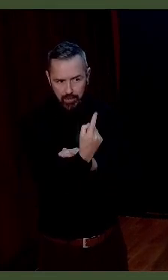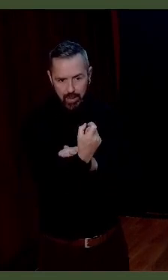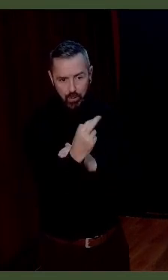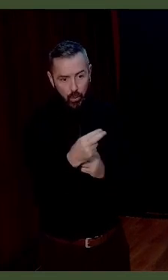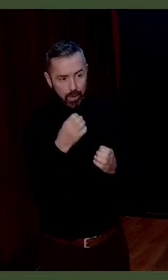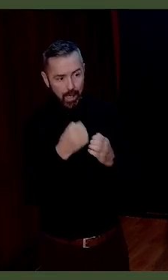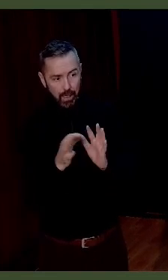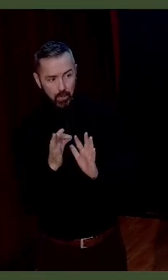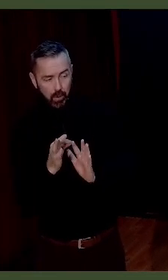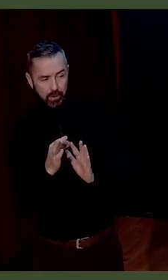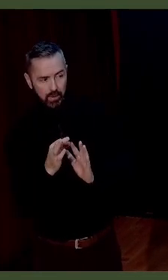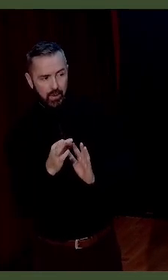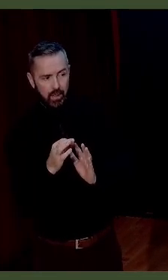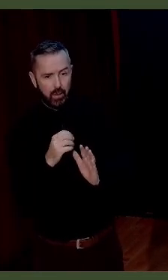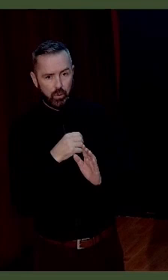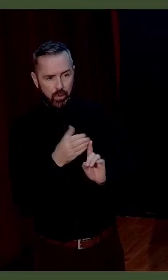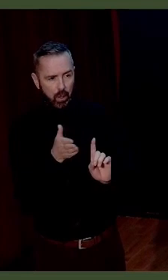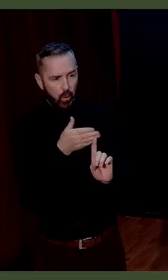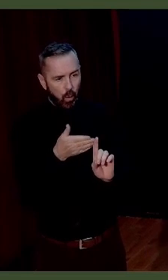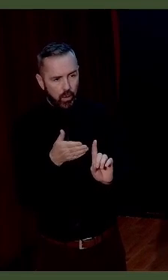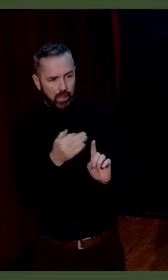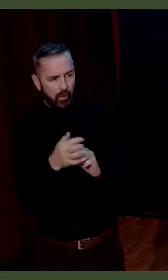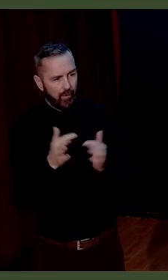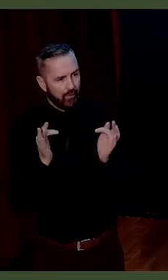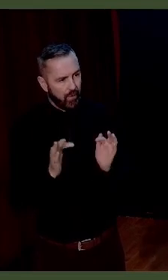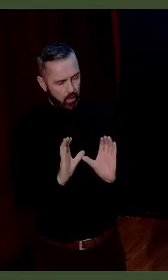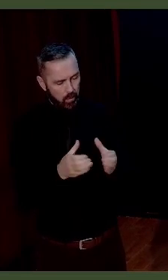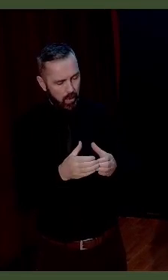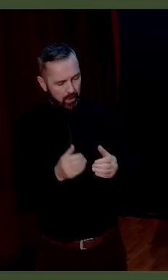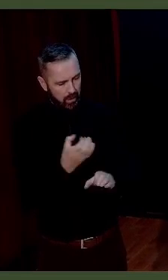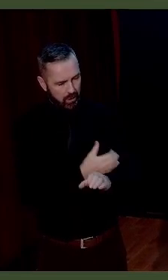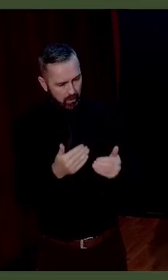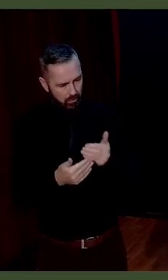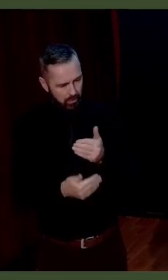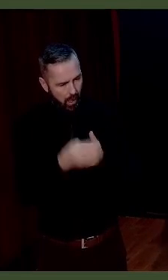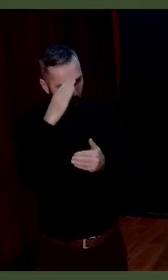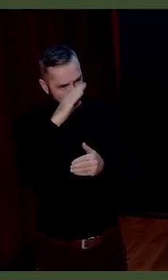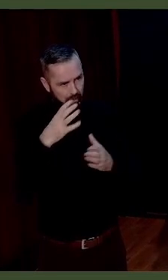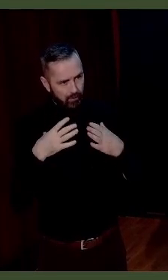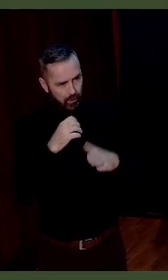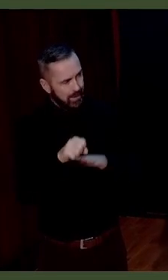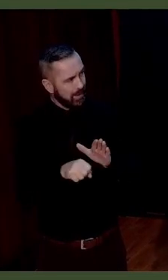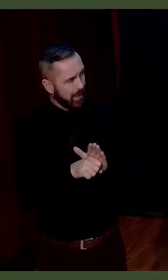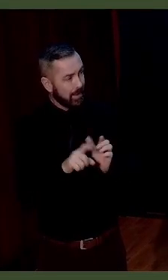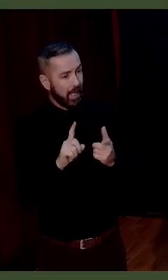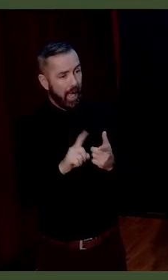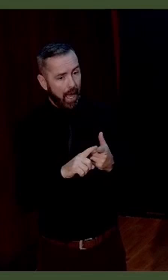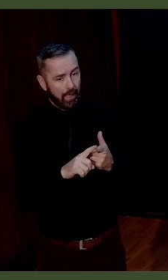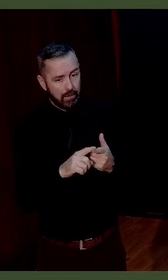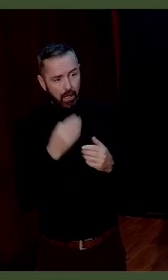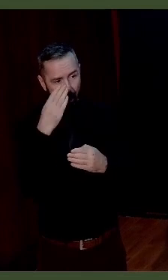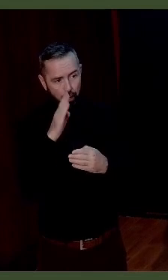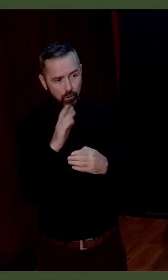an end point to the coercive policing of female bodies that would continue on into the Irish Free State and the subsequent